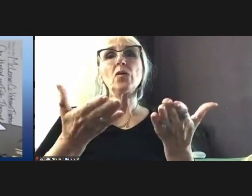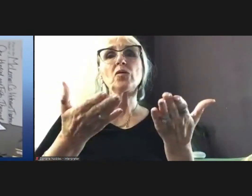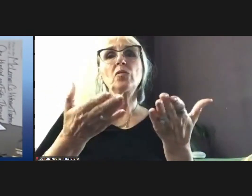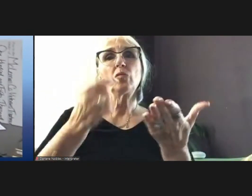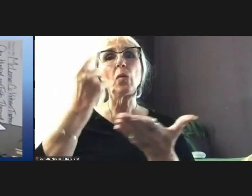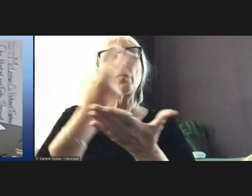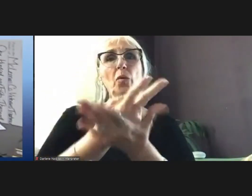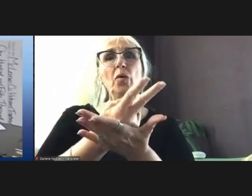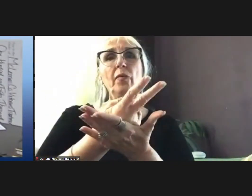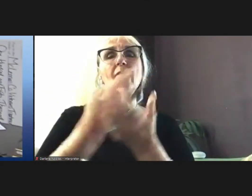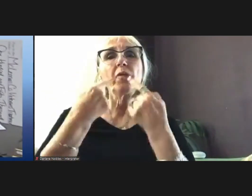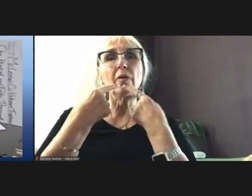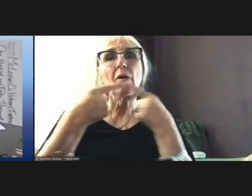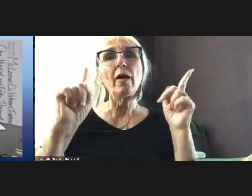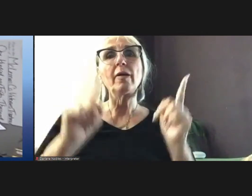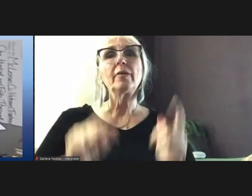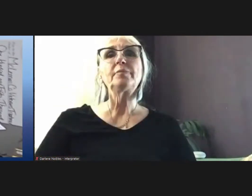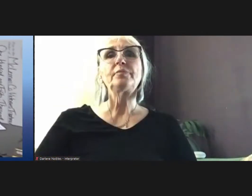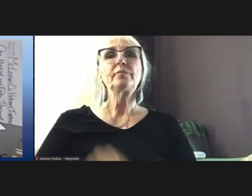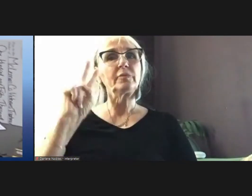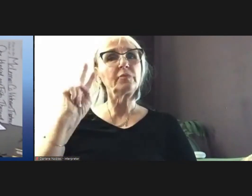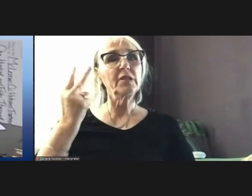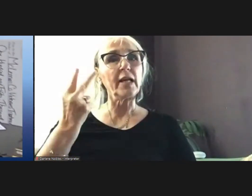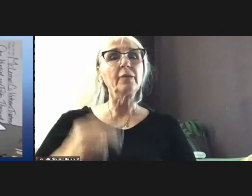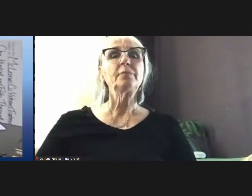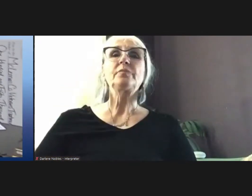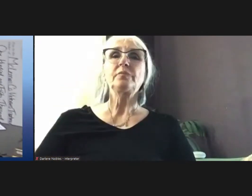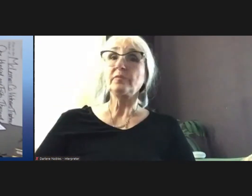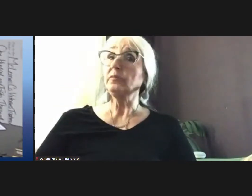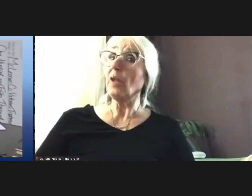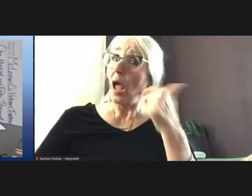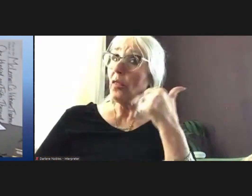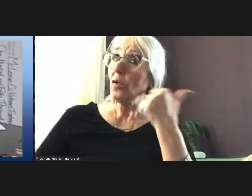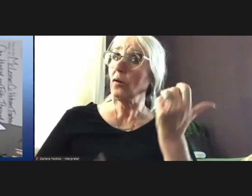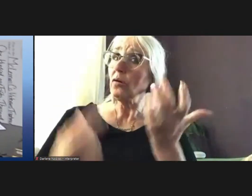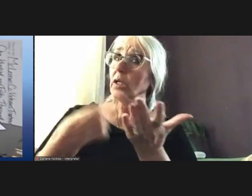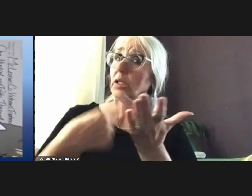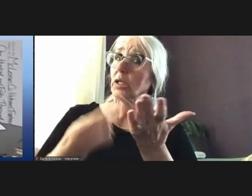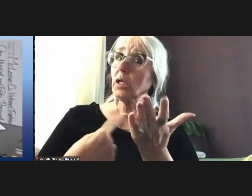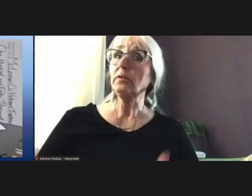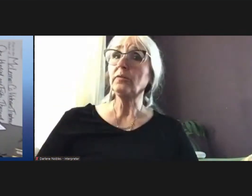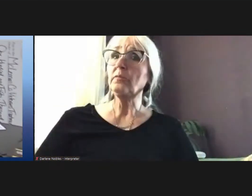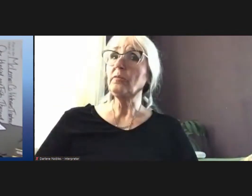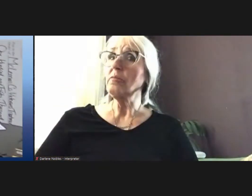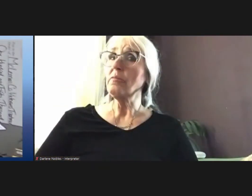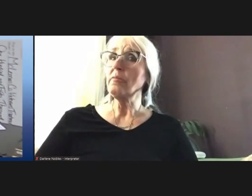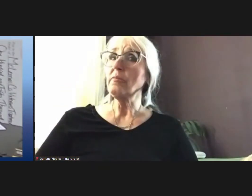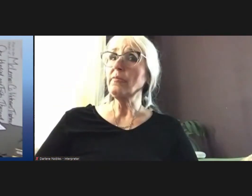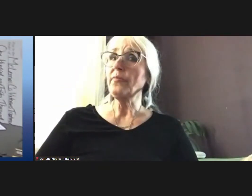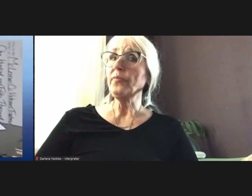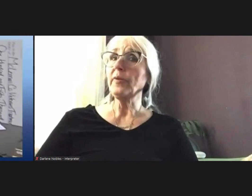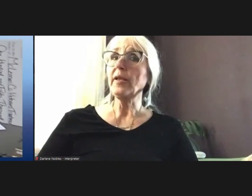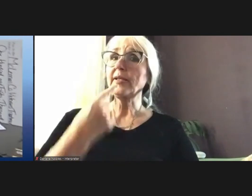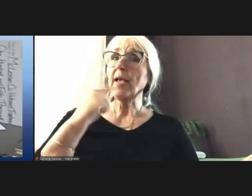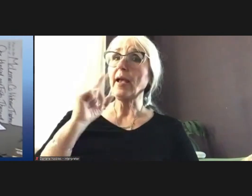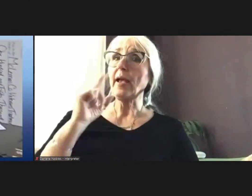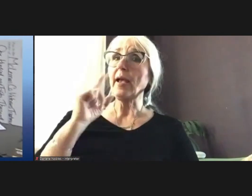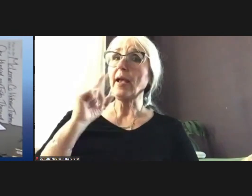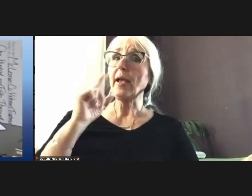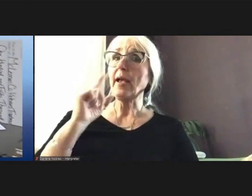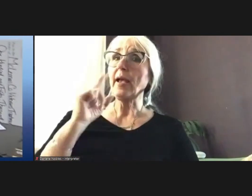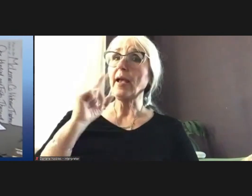proclamation. Second. Have a motion and a second. Any other discussion? No discussion. All in favor say aye. Aye.